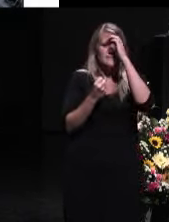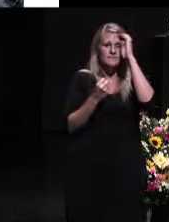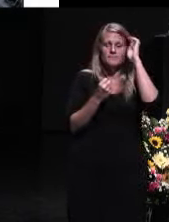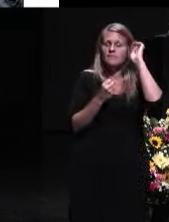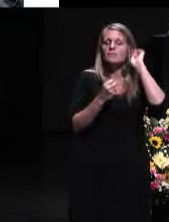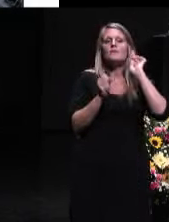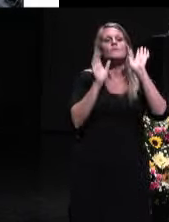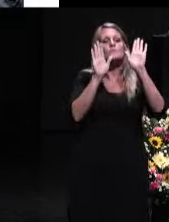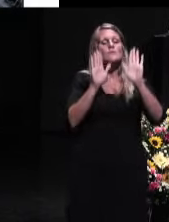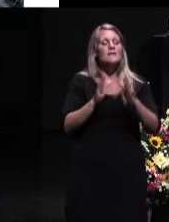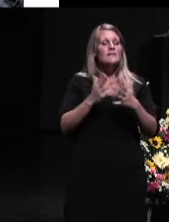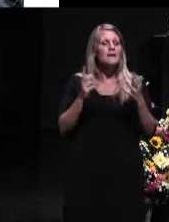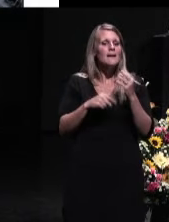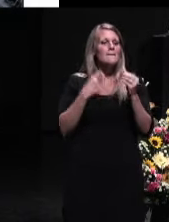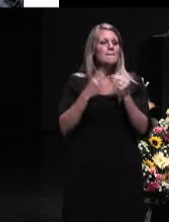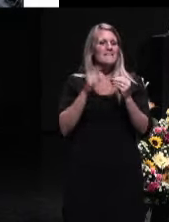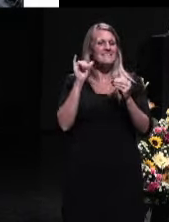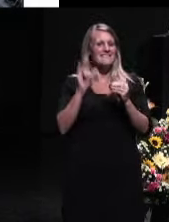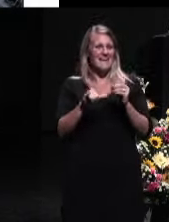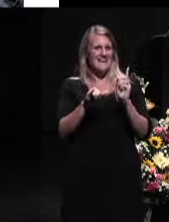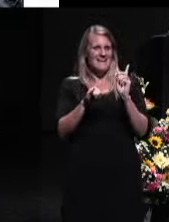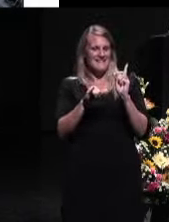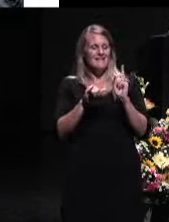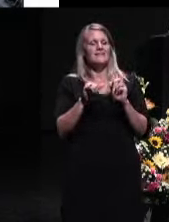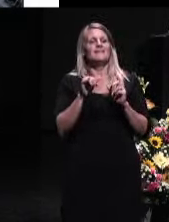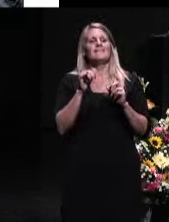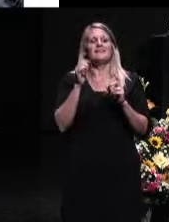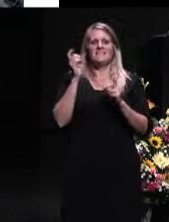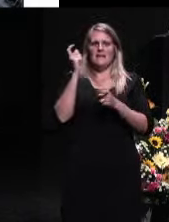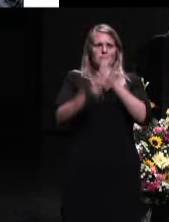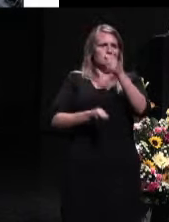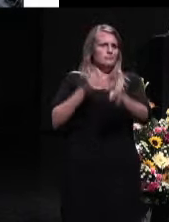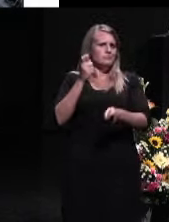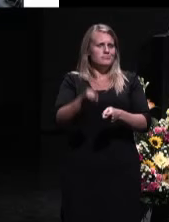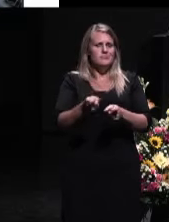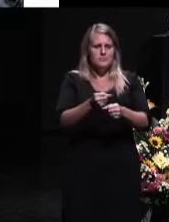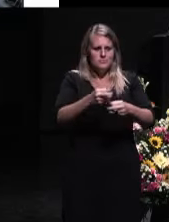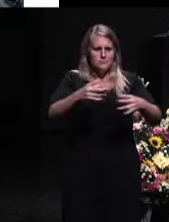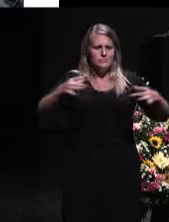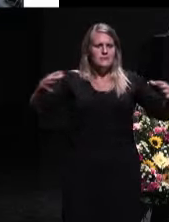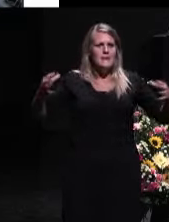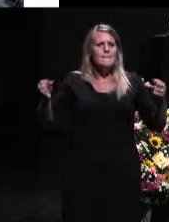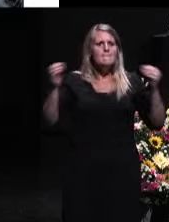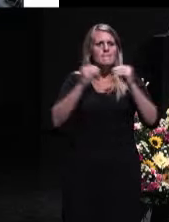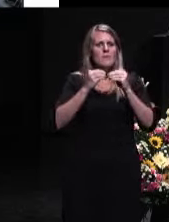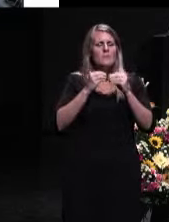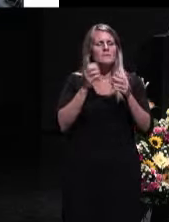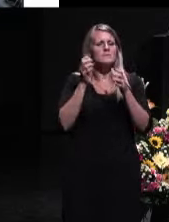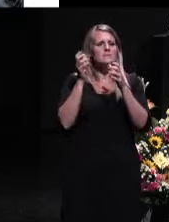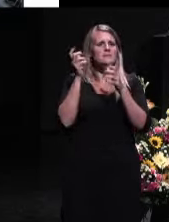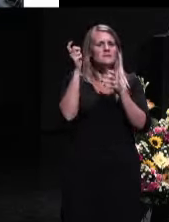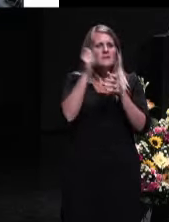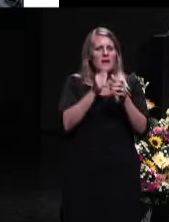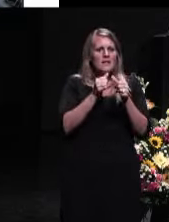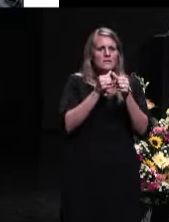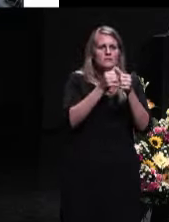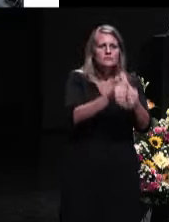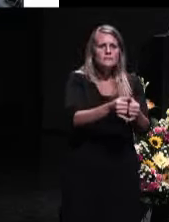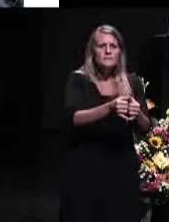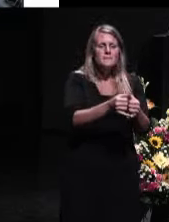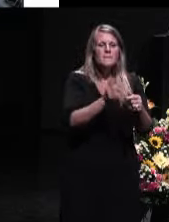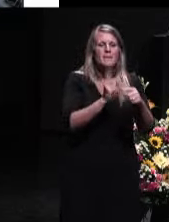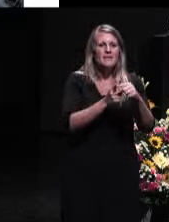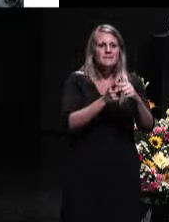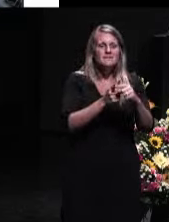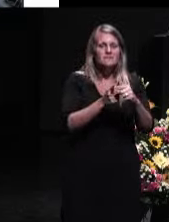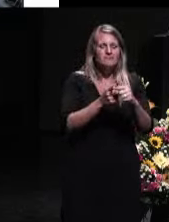campaign is the endowment growth will continue to grow. We'll have more scholarships. And all the gifts aren't in. In